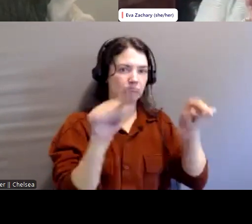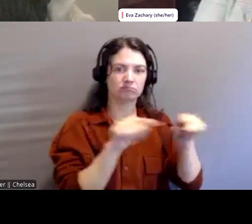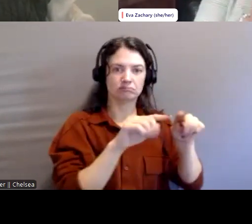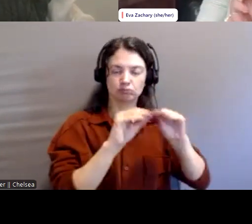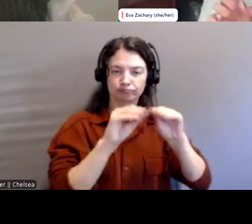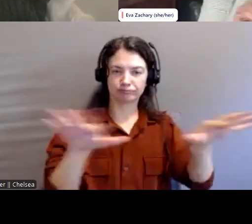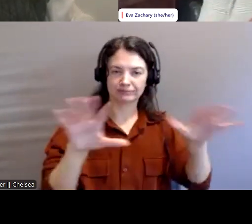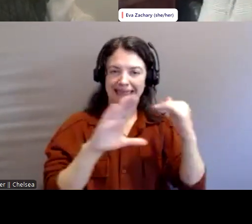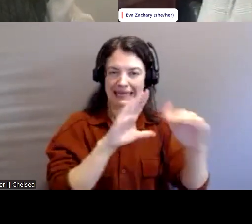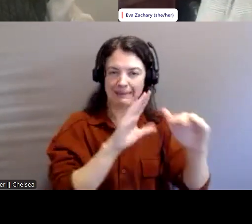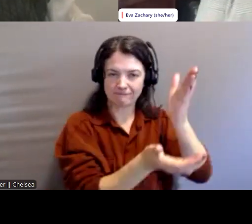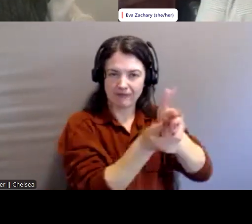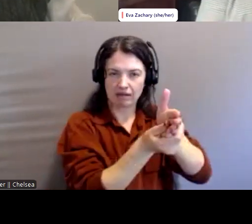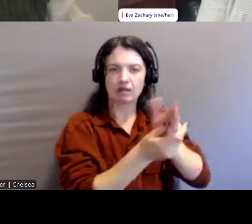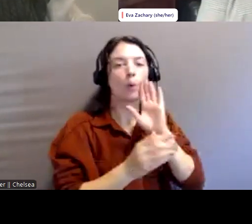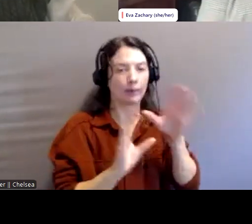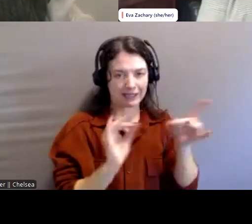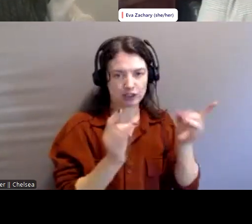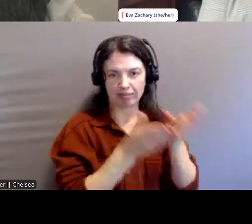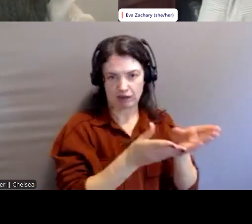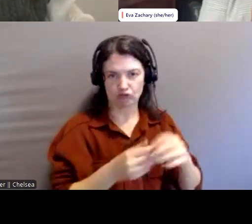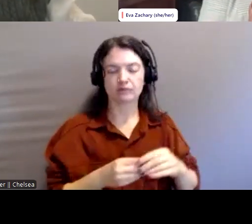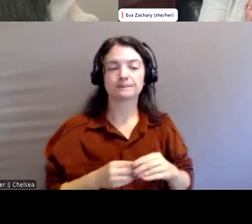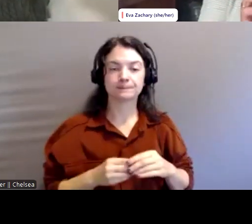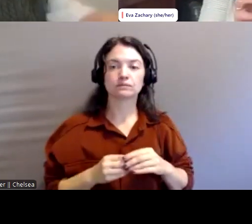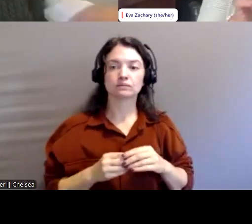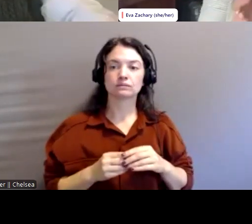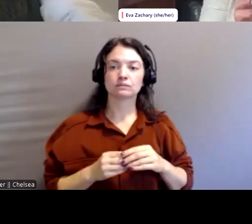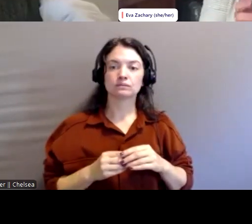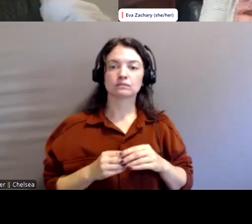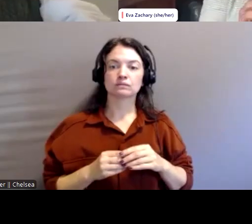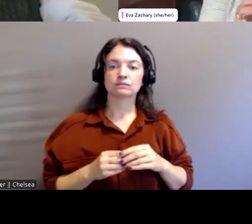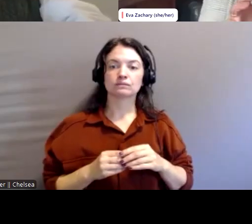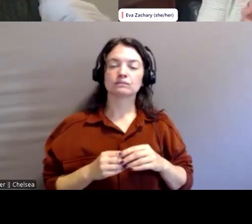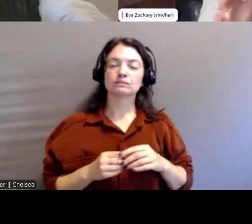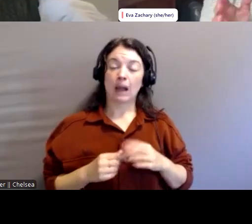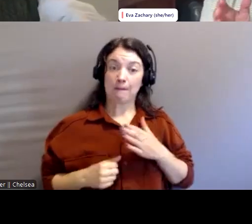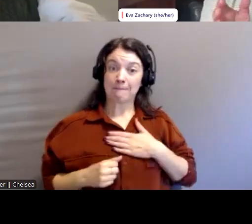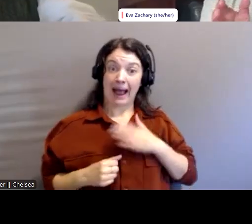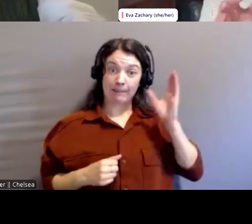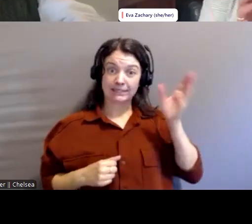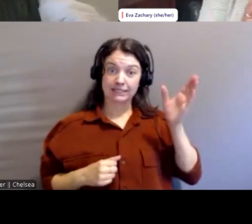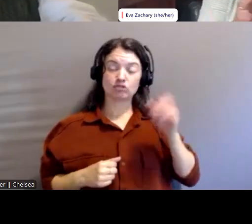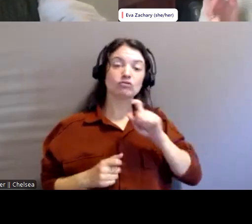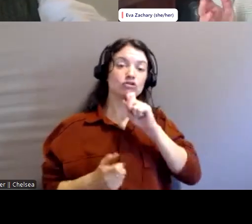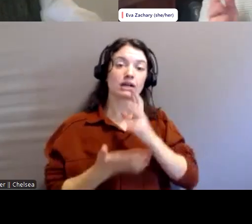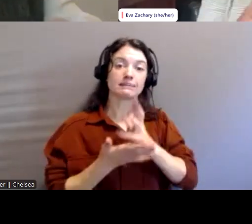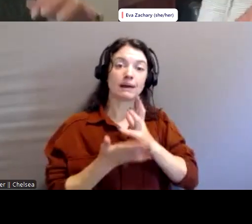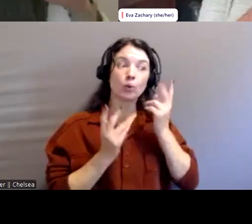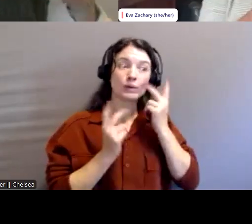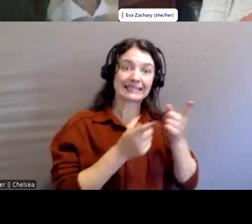reference because it is mentioned in there. Um, we it, so I spoke about the comorbidity